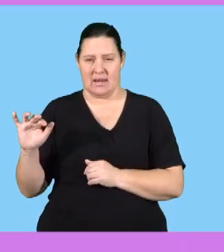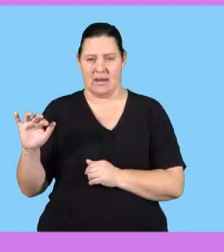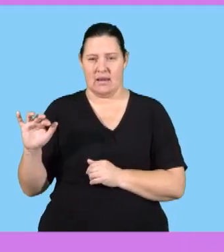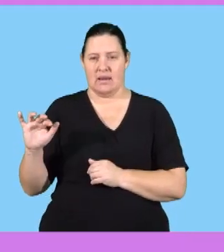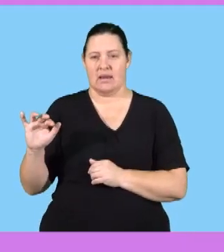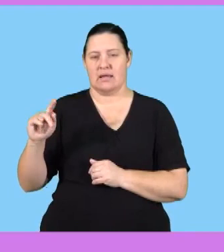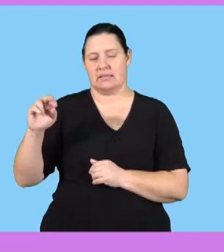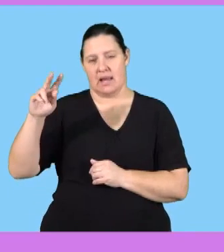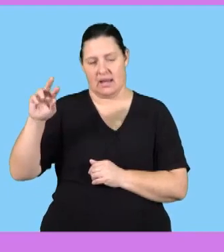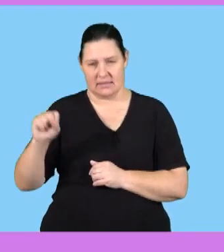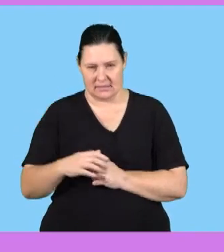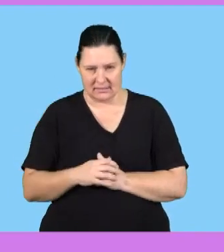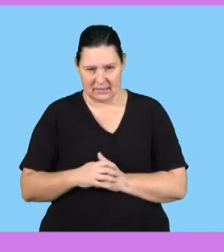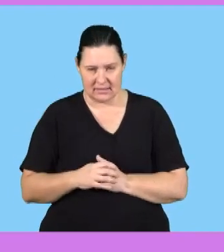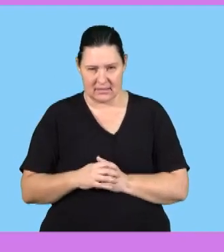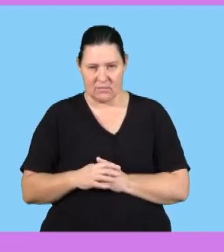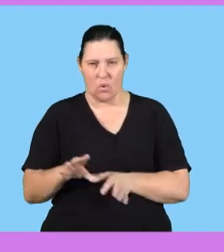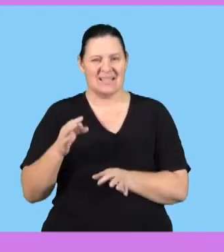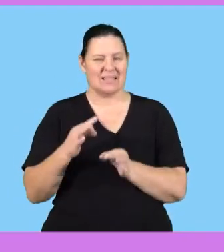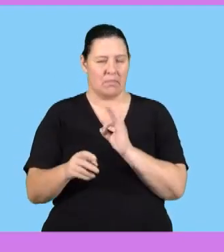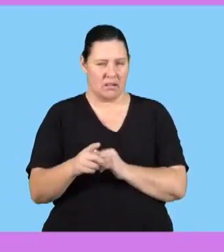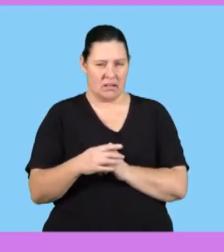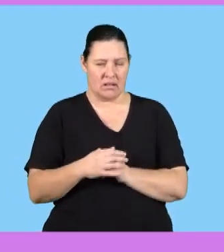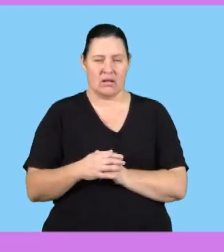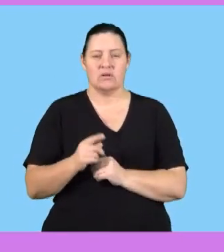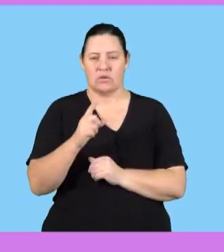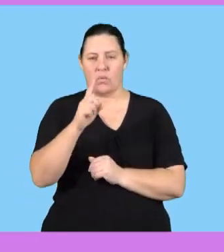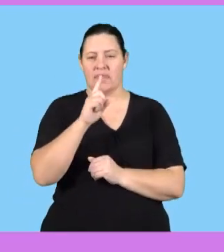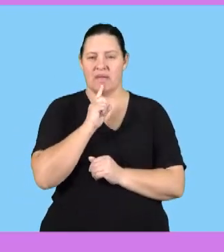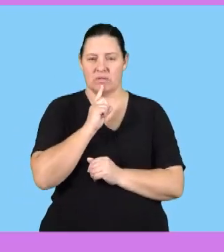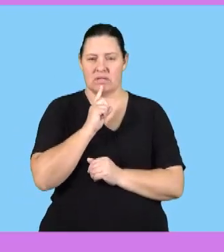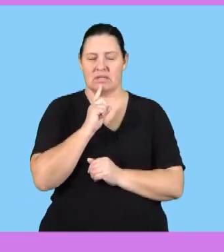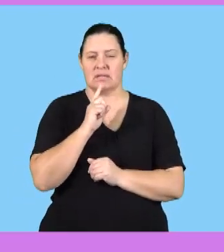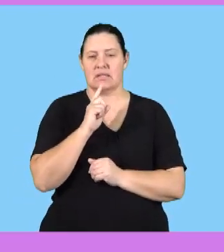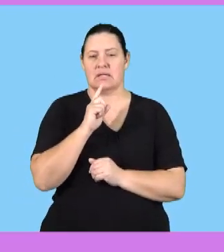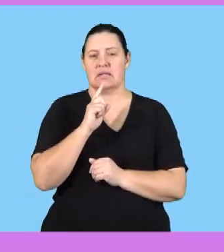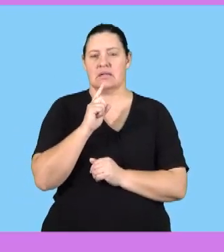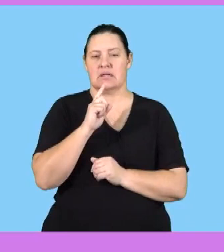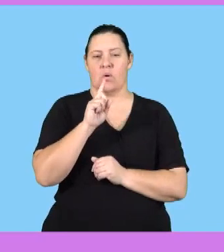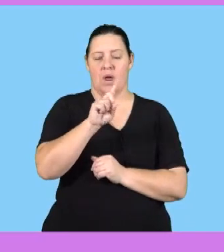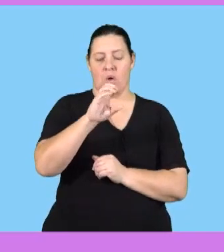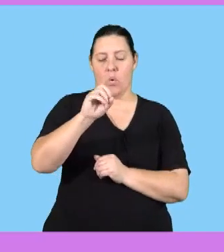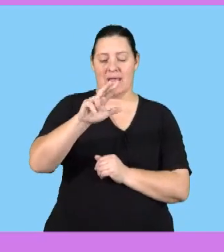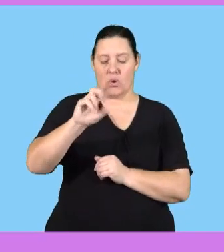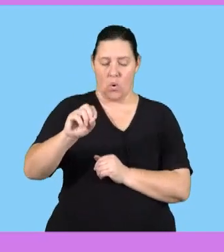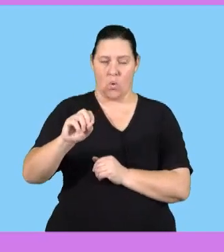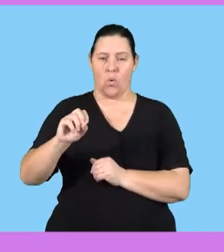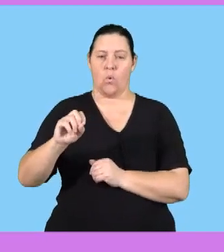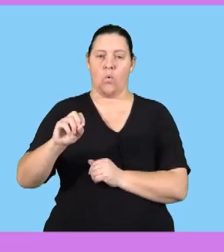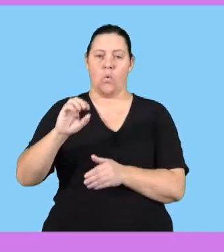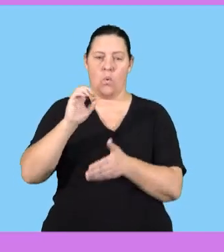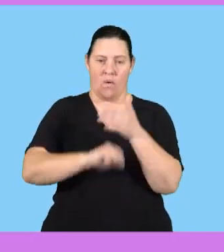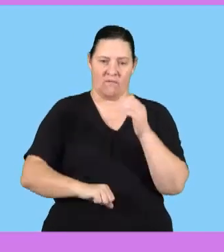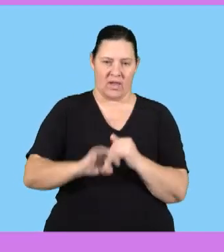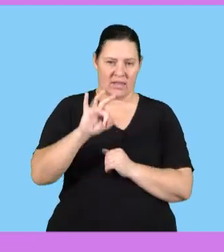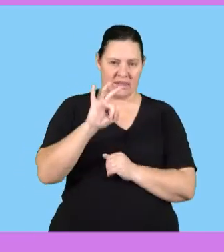millions of tons. Right, so let's simplify this by saying 1080 minus 380.